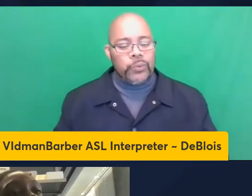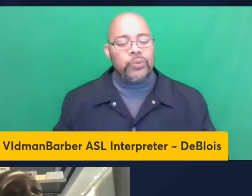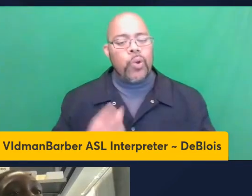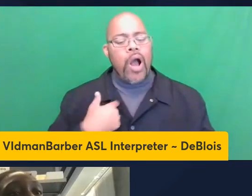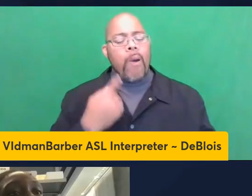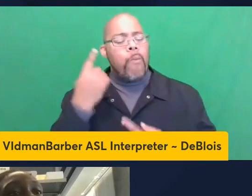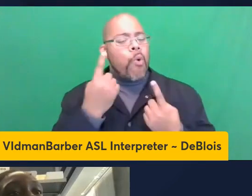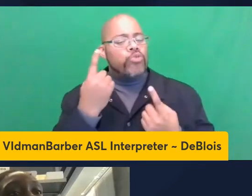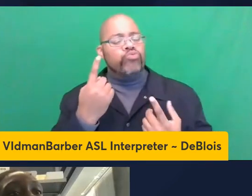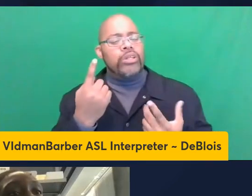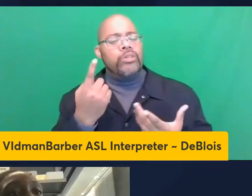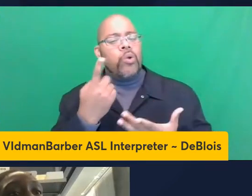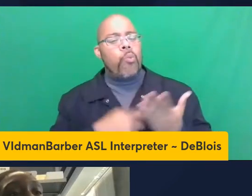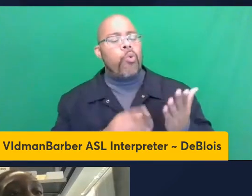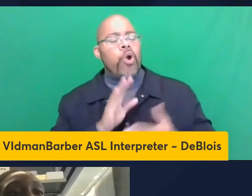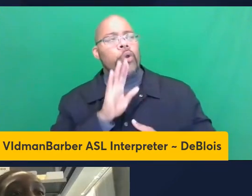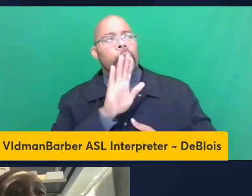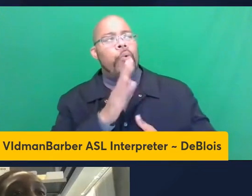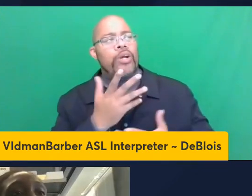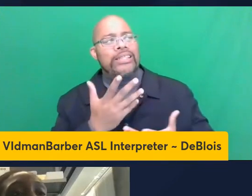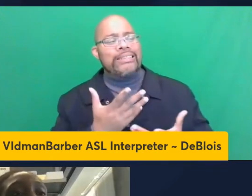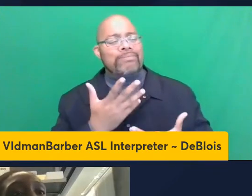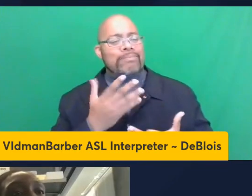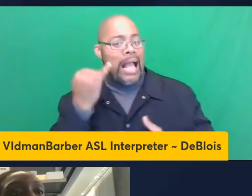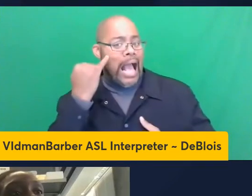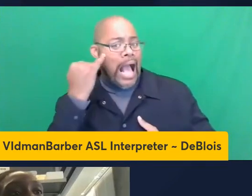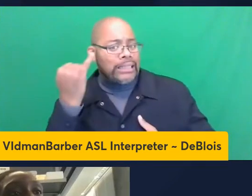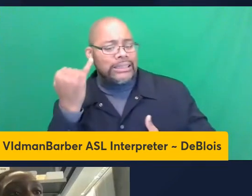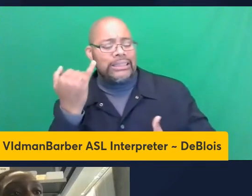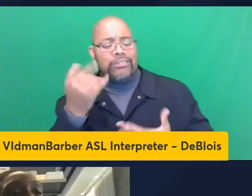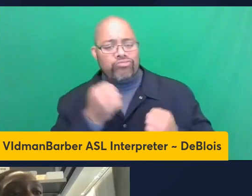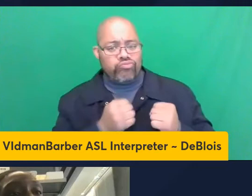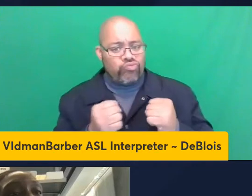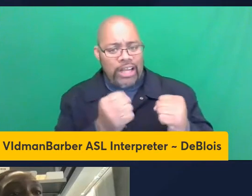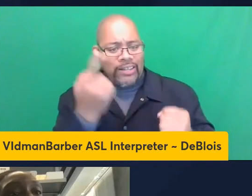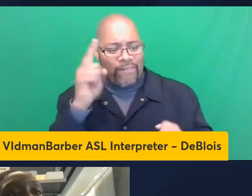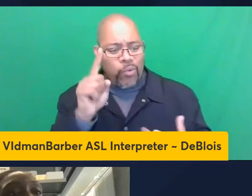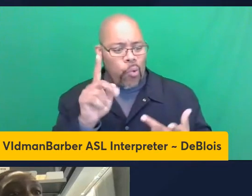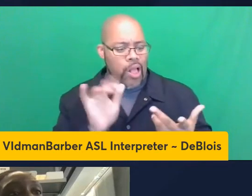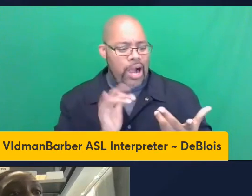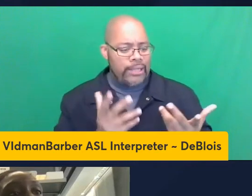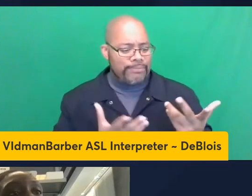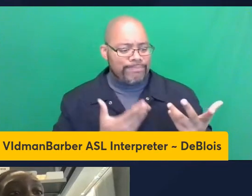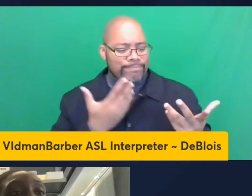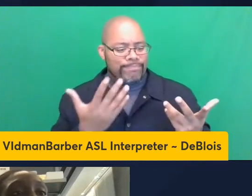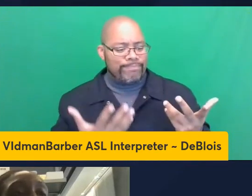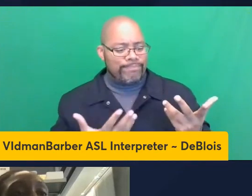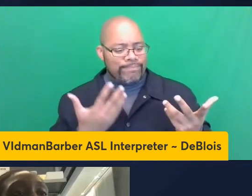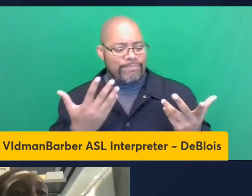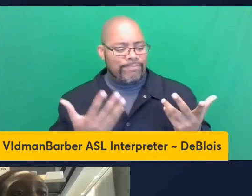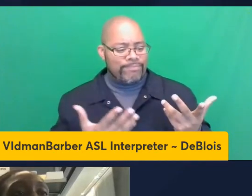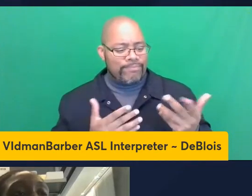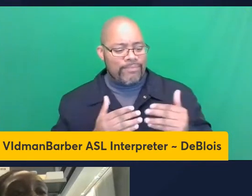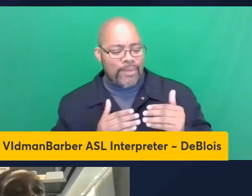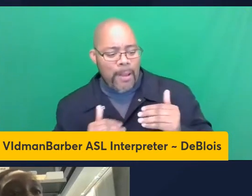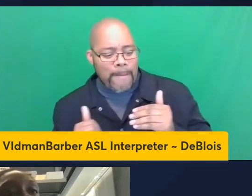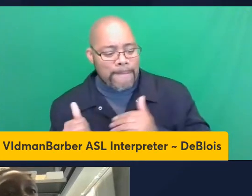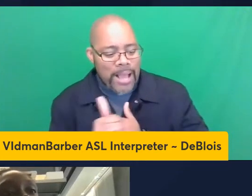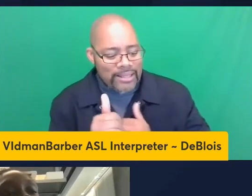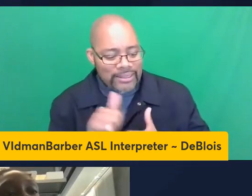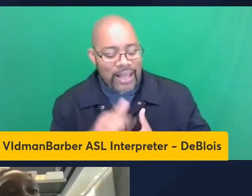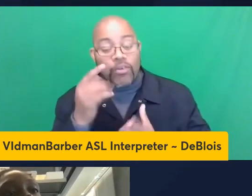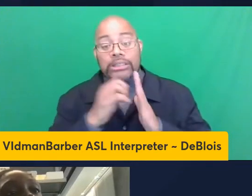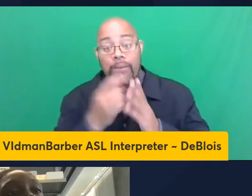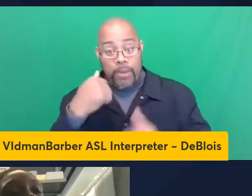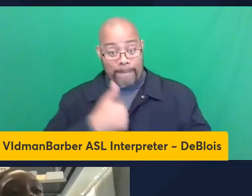just wondering, like, what are your ideas or strategies for kind of bypassing that? For instance,